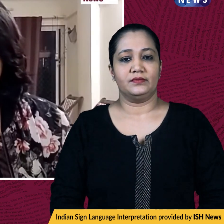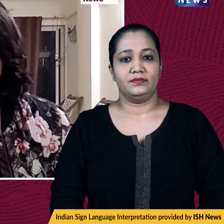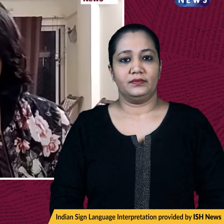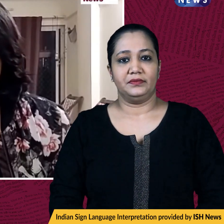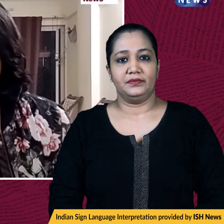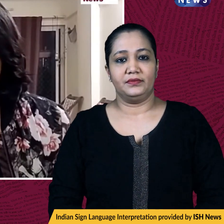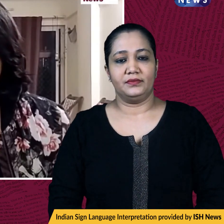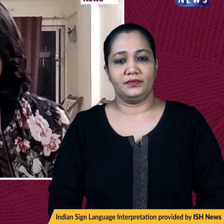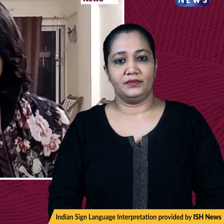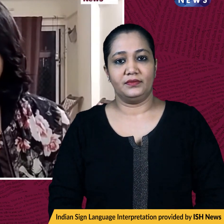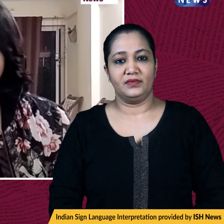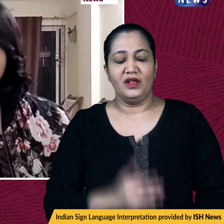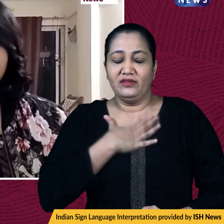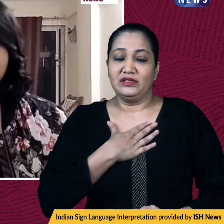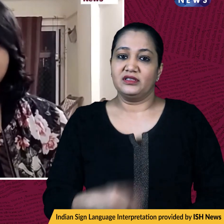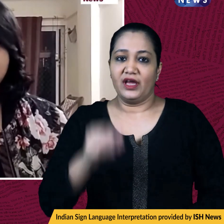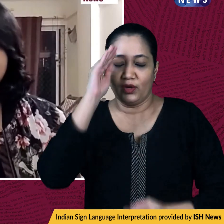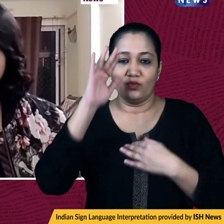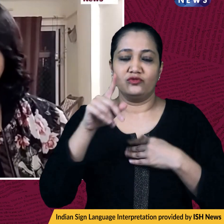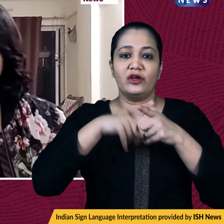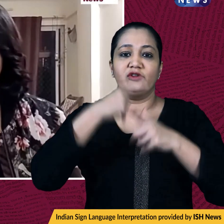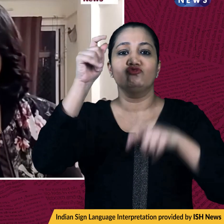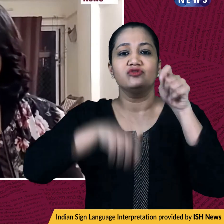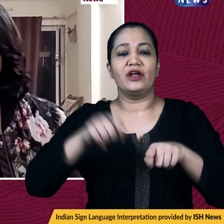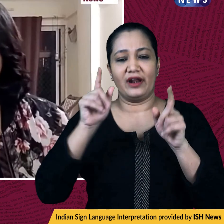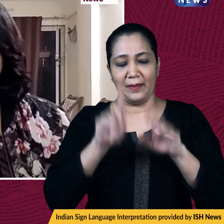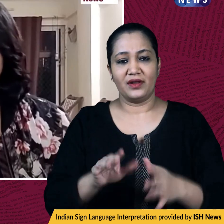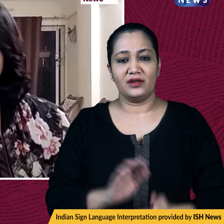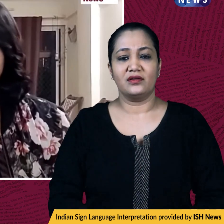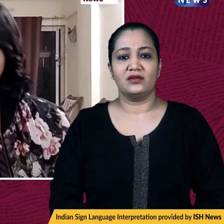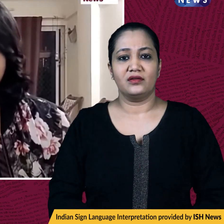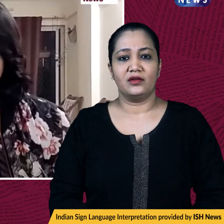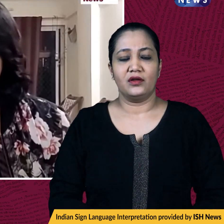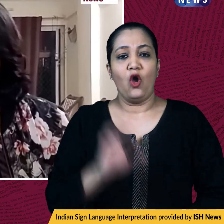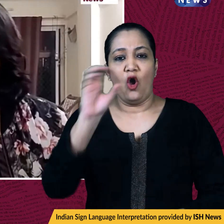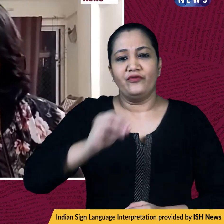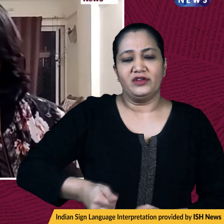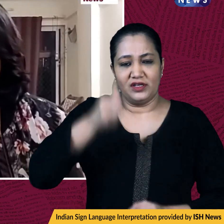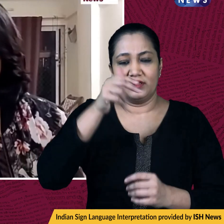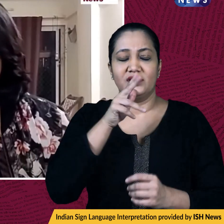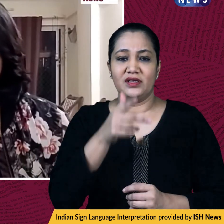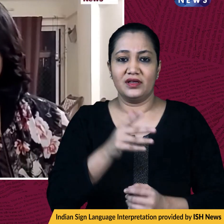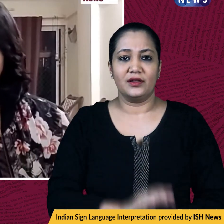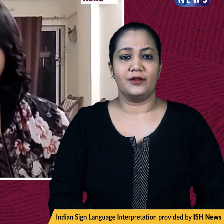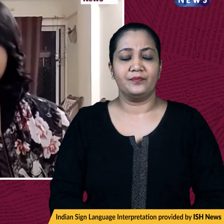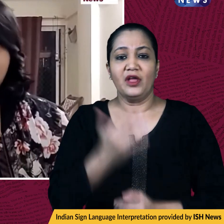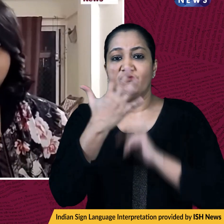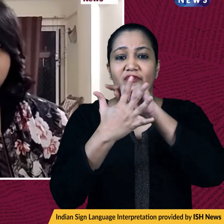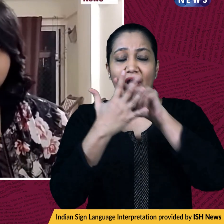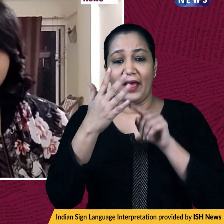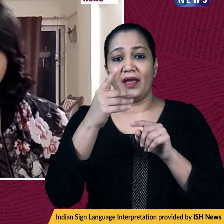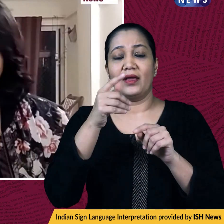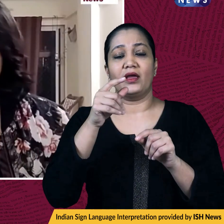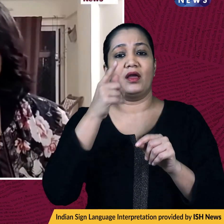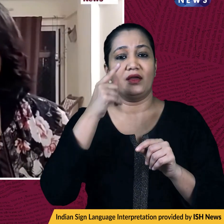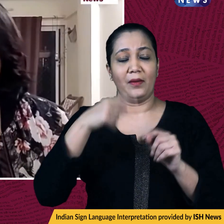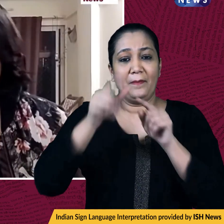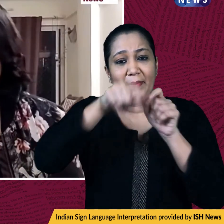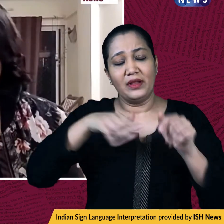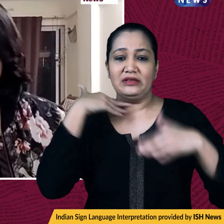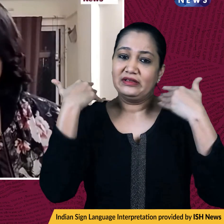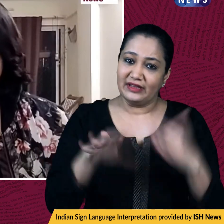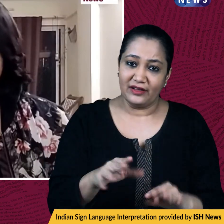accused have a criminal background. So far, the Delhi police have arrested 9 people and apprehended 3 minors in this case. The Delhi police